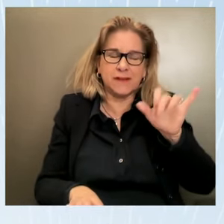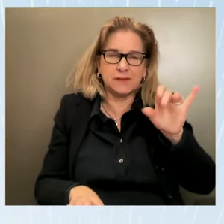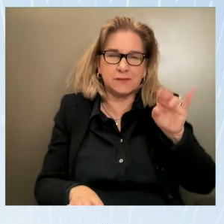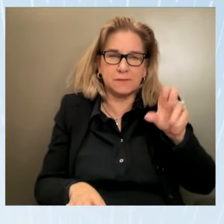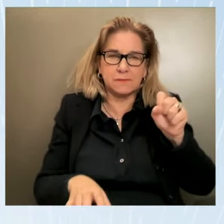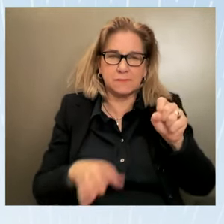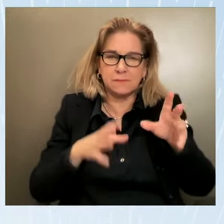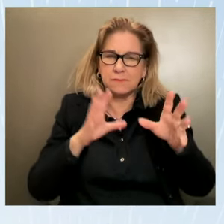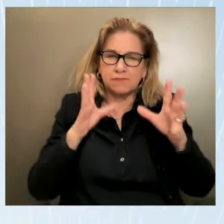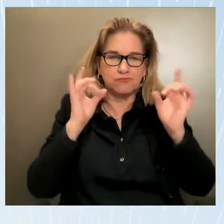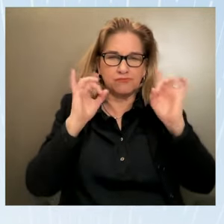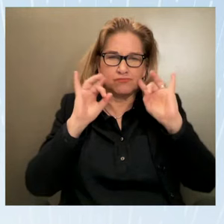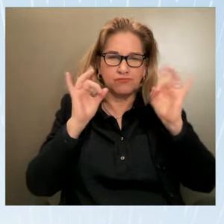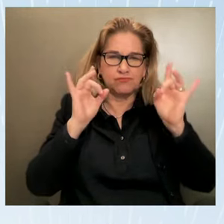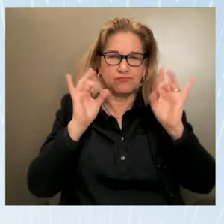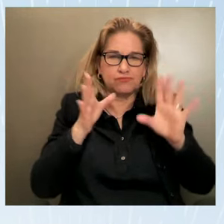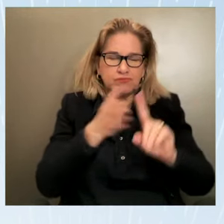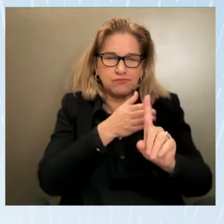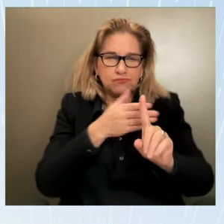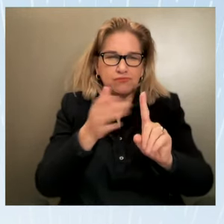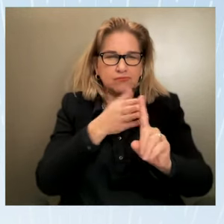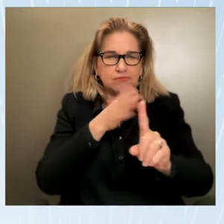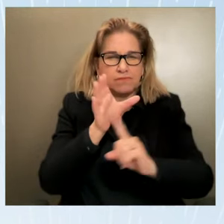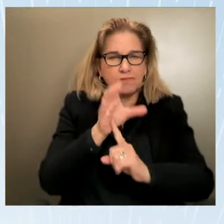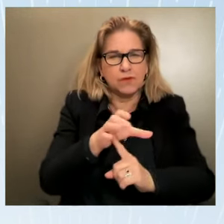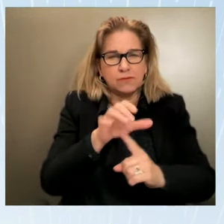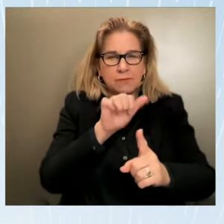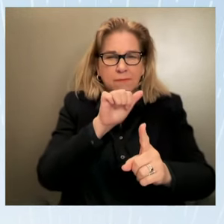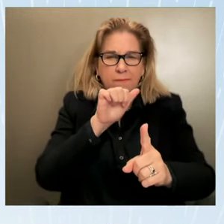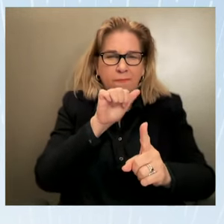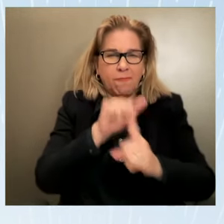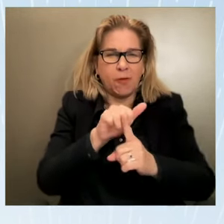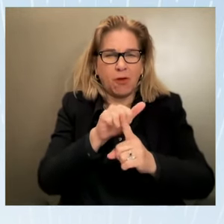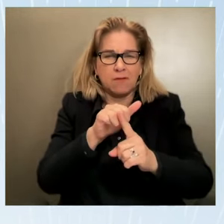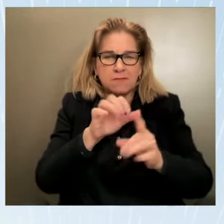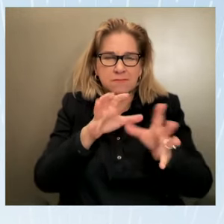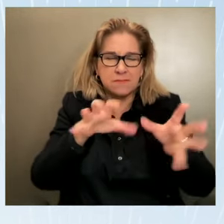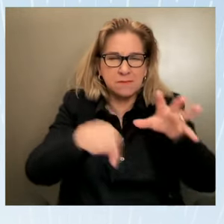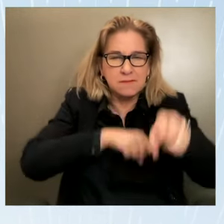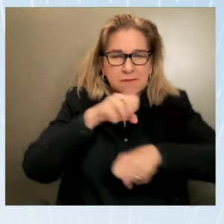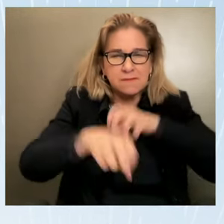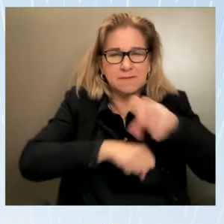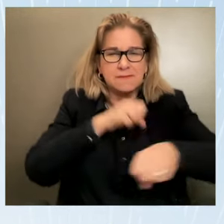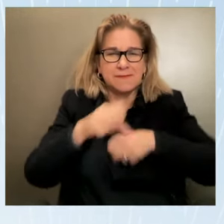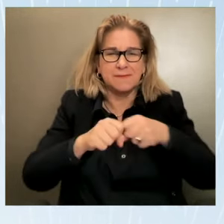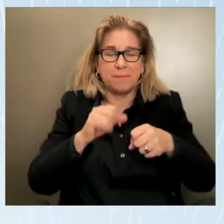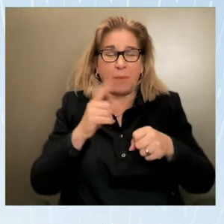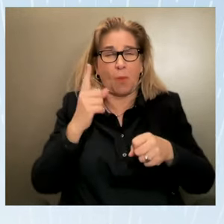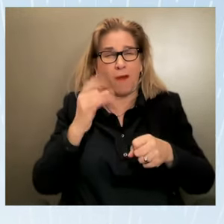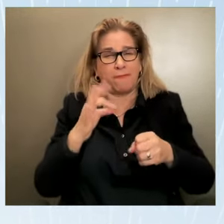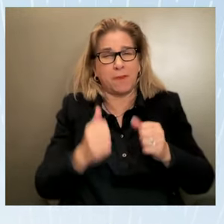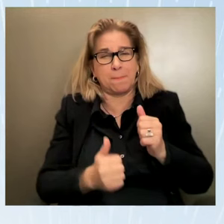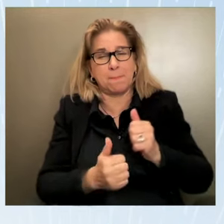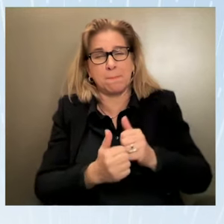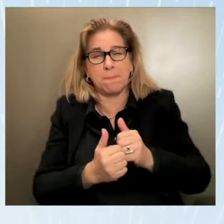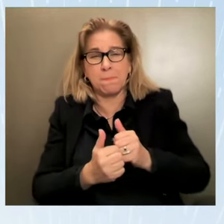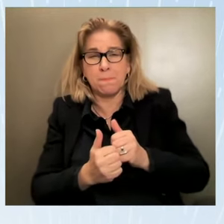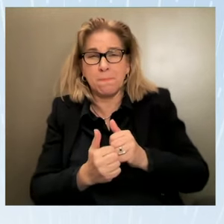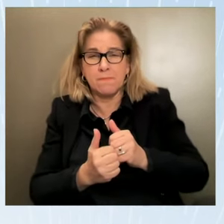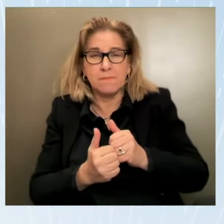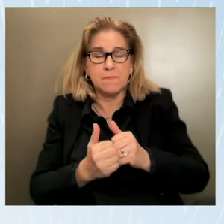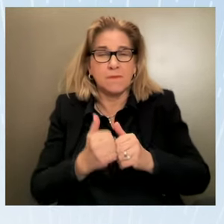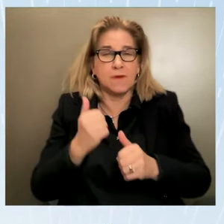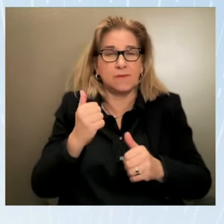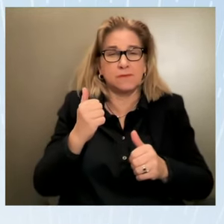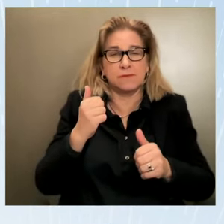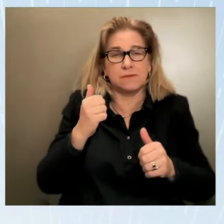a significant majority of the sex trafficking victims we confront, over two-thirds, are kids.